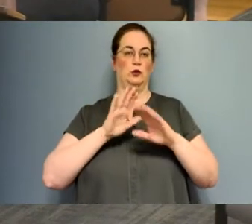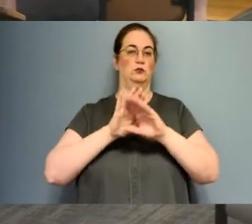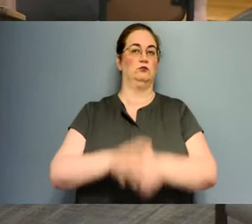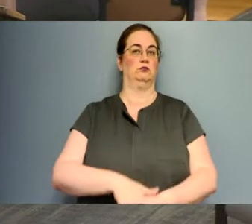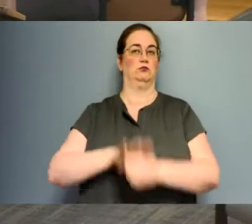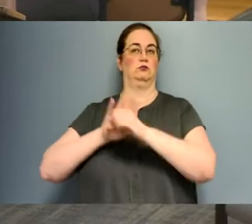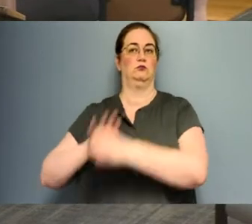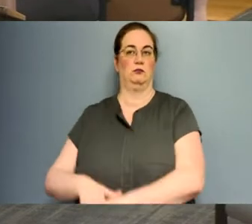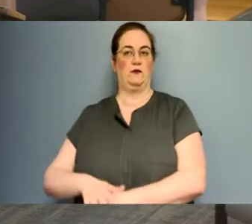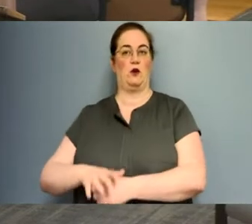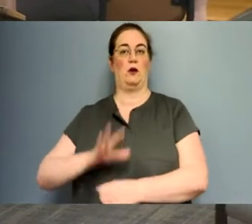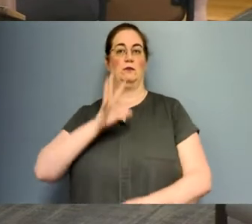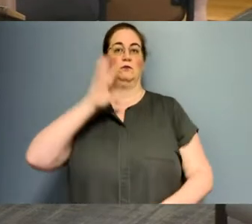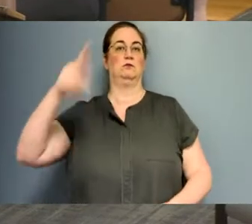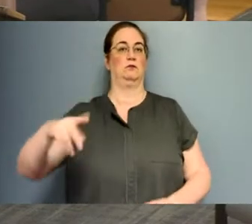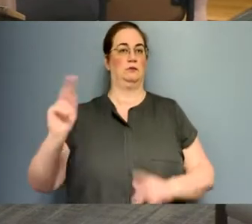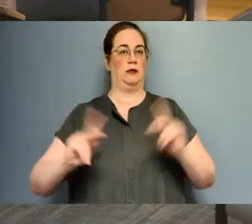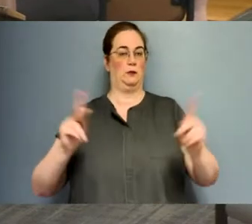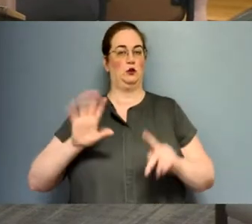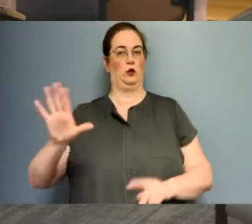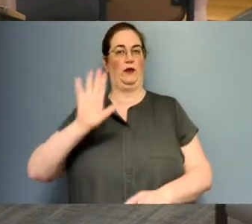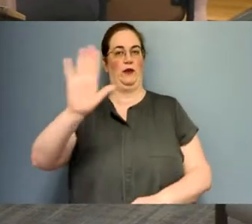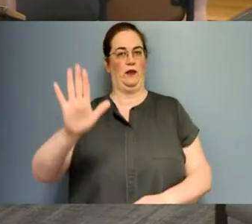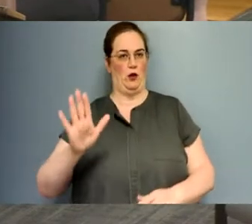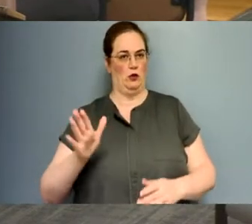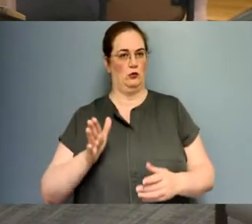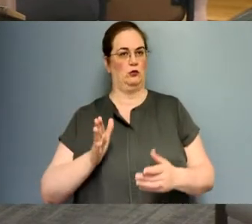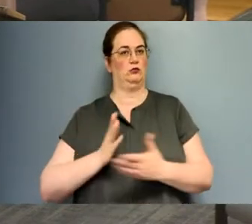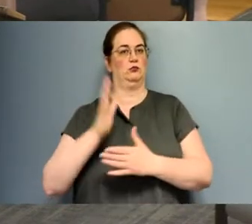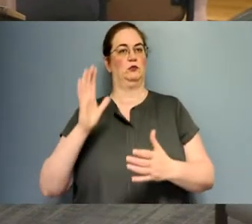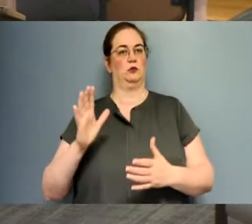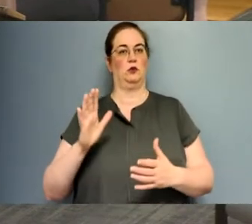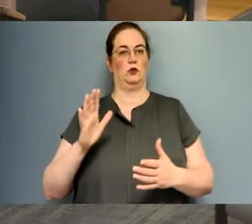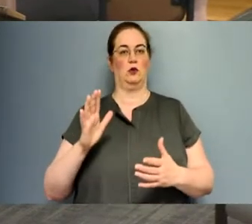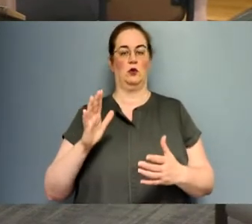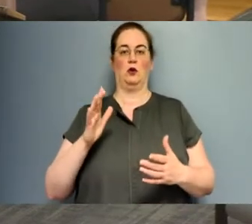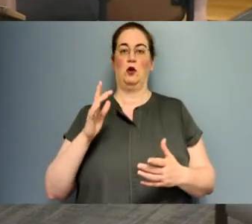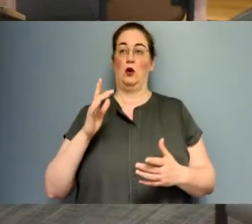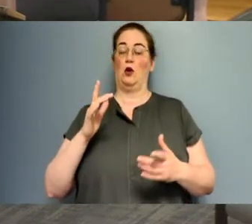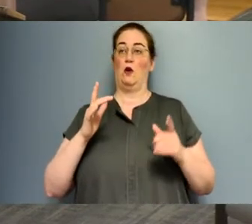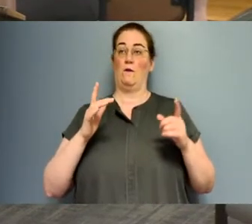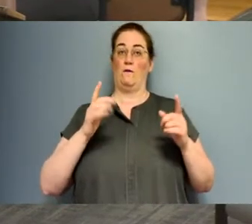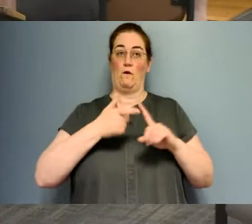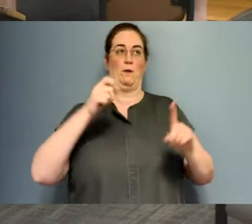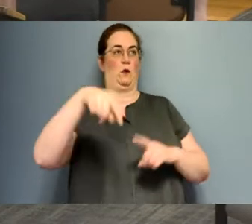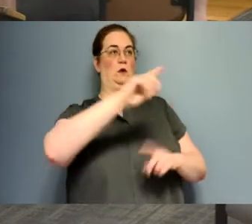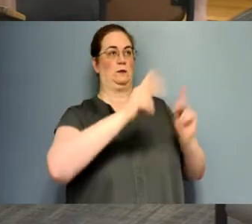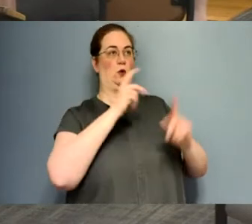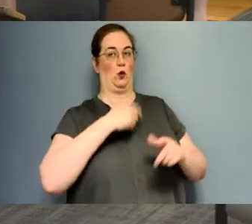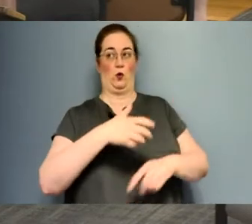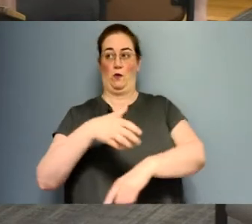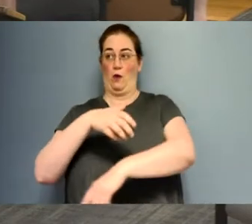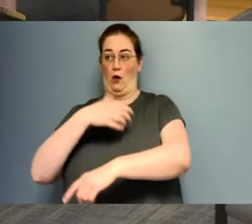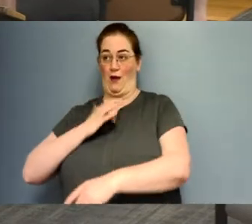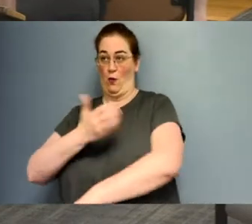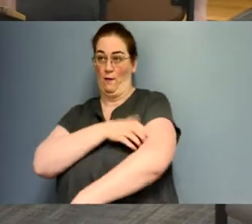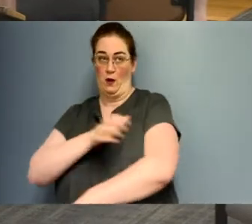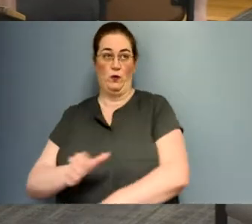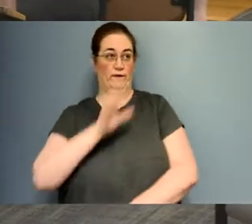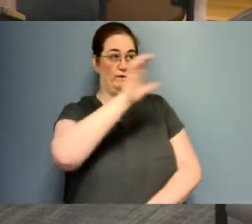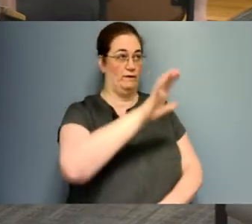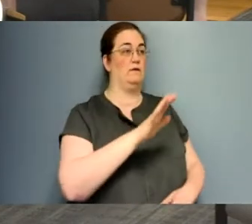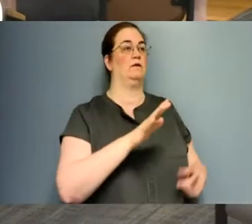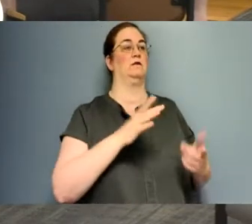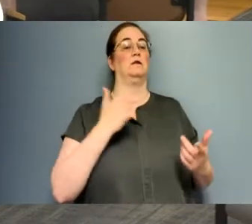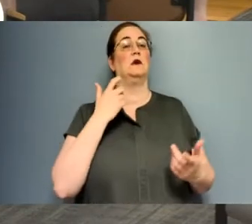individuals doing due diligence on those wielding the powers that we have granted. I hope that these issues resolve quickly